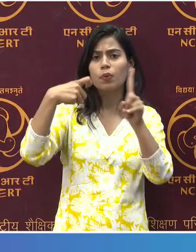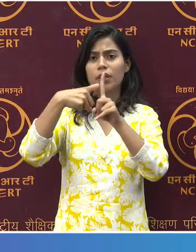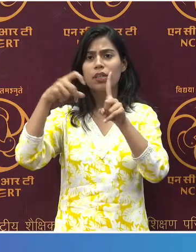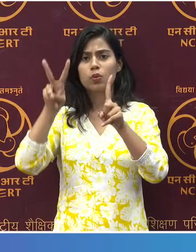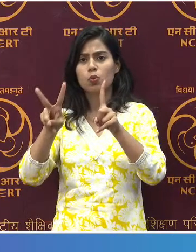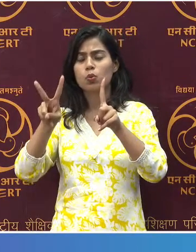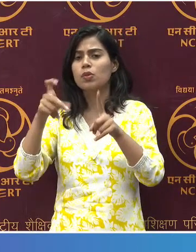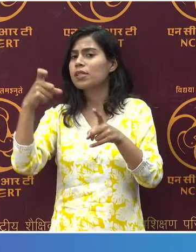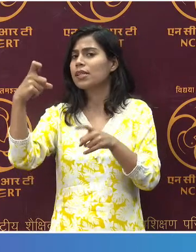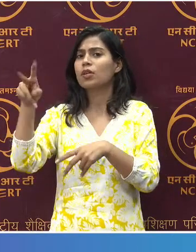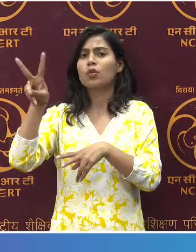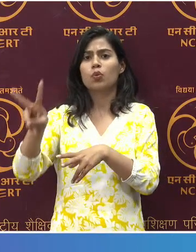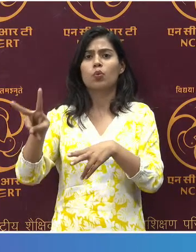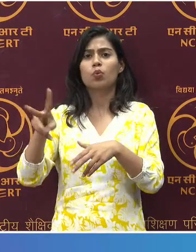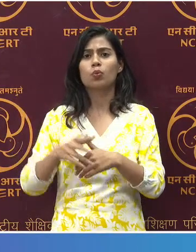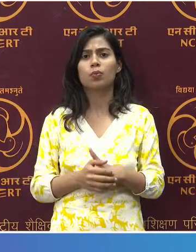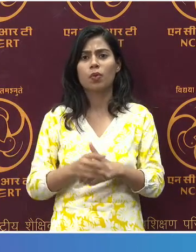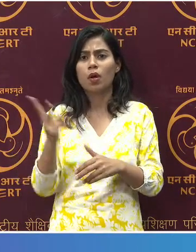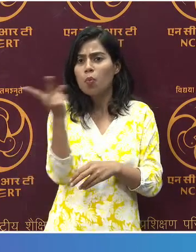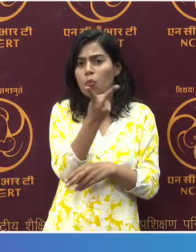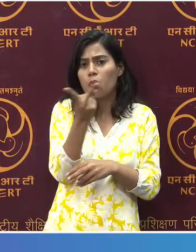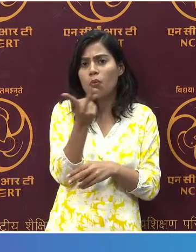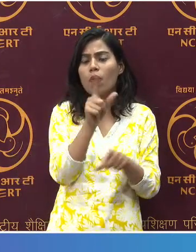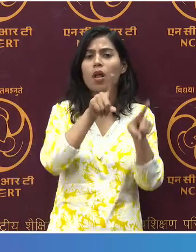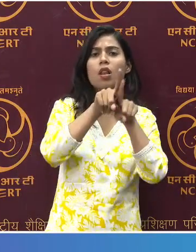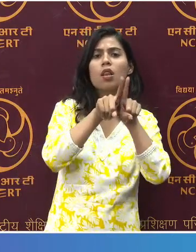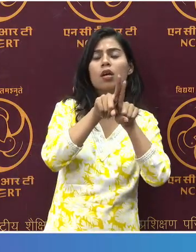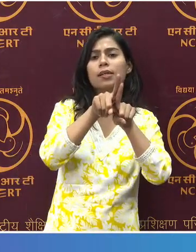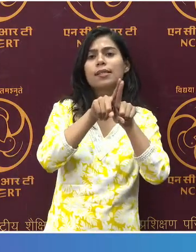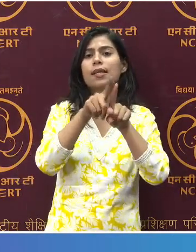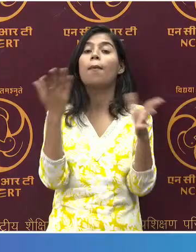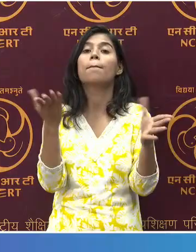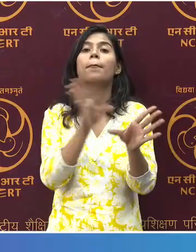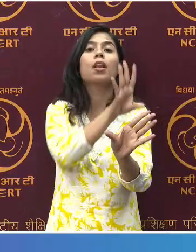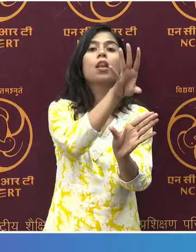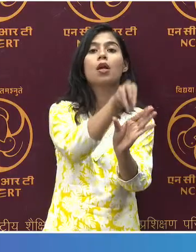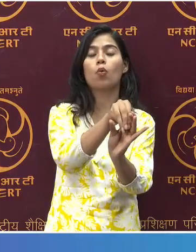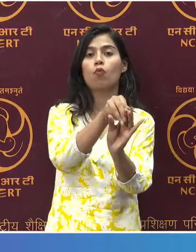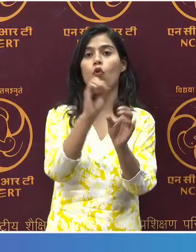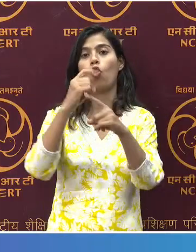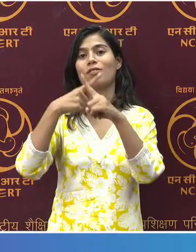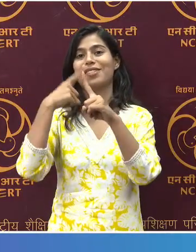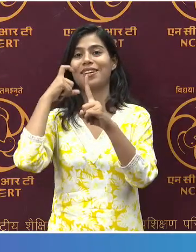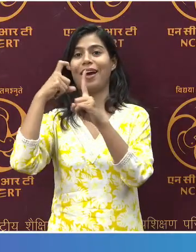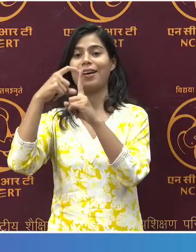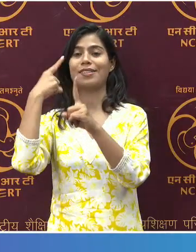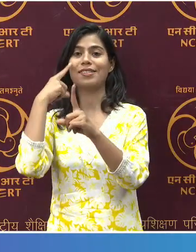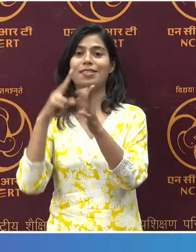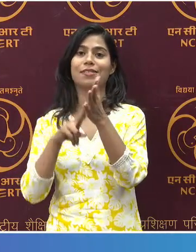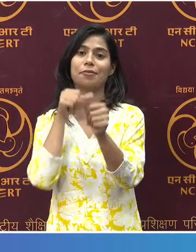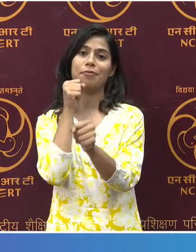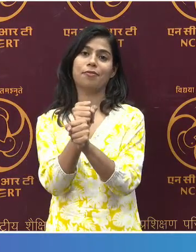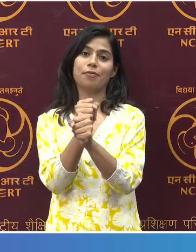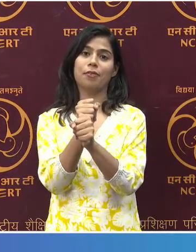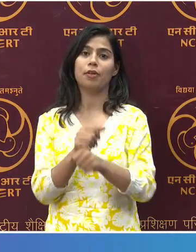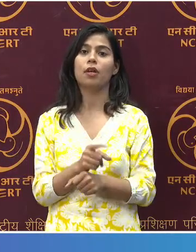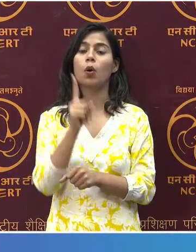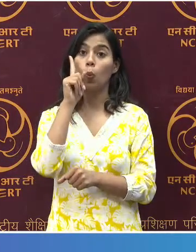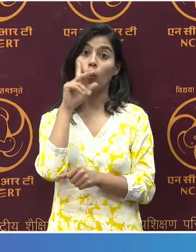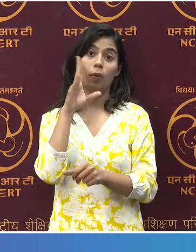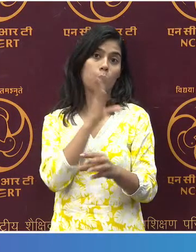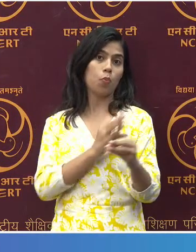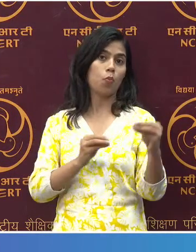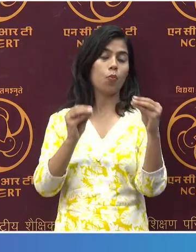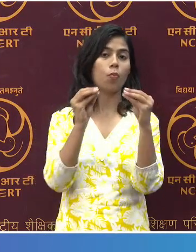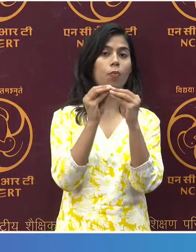K2Cr2O7 potassium dichromate, both are examples of oxidizing agents. Right. And we want to add one more point, that is